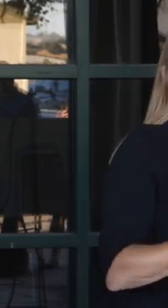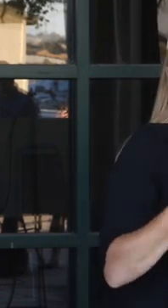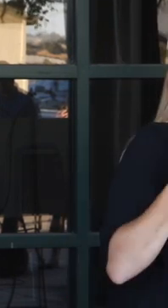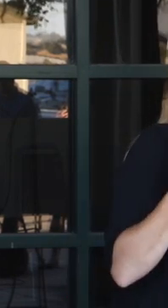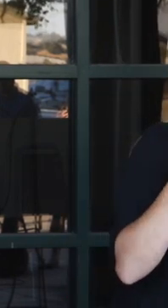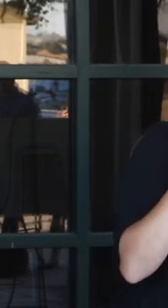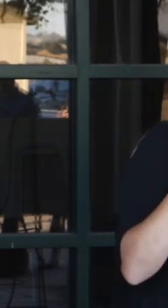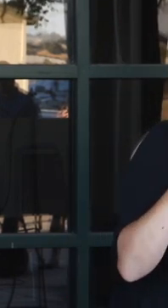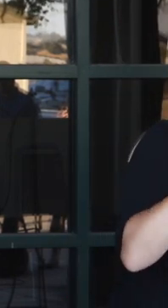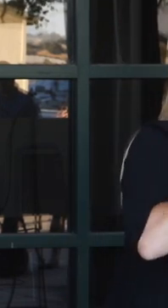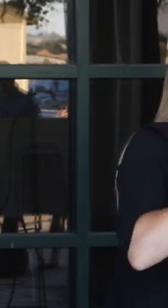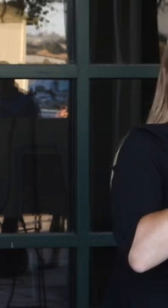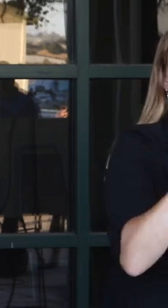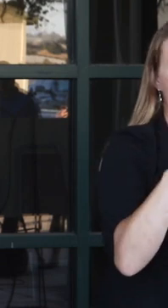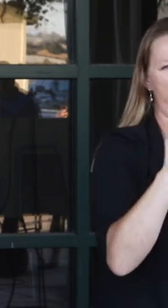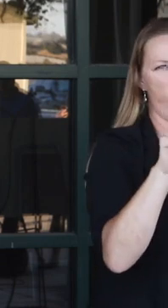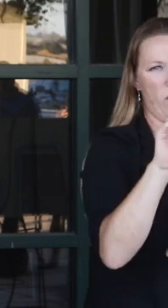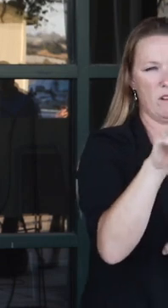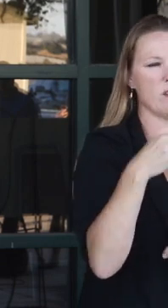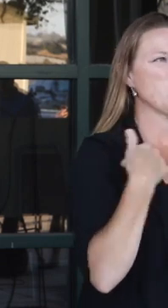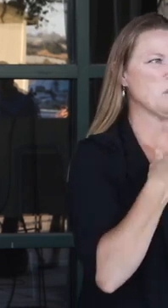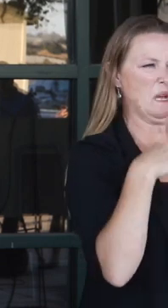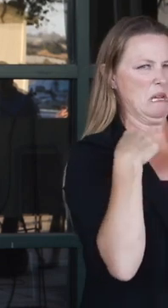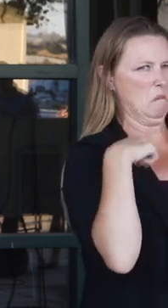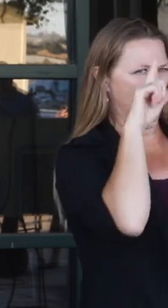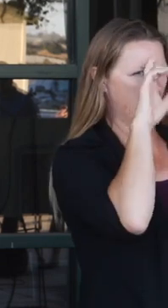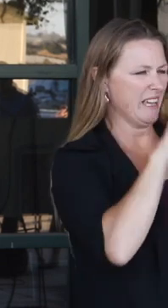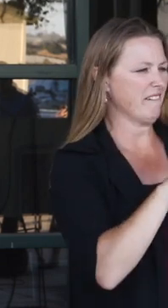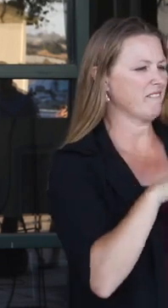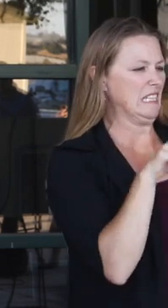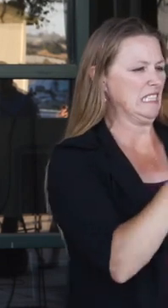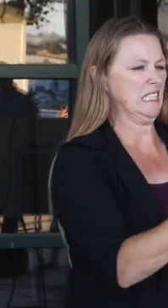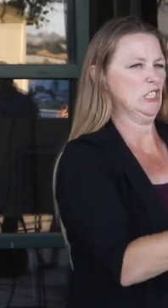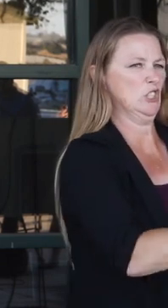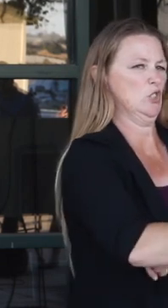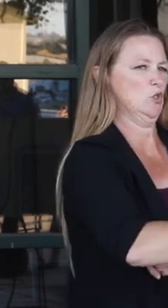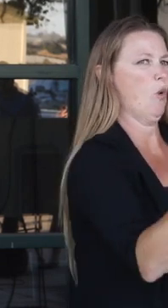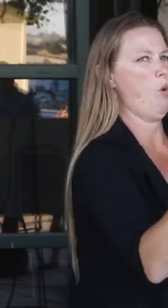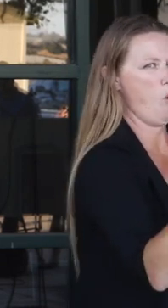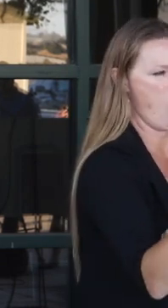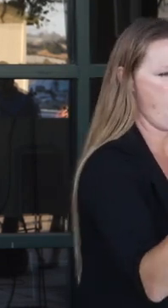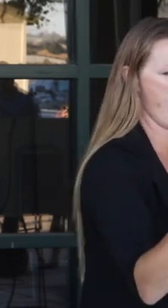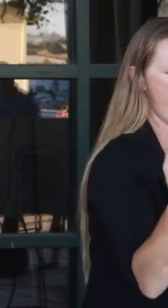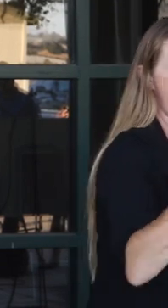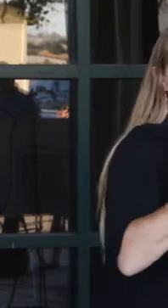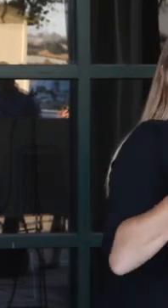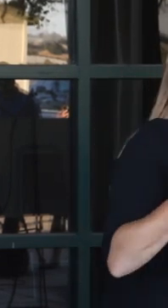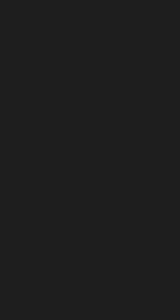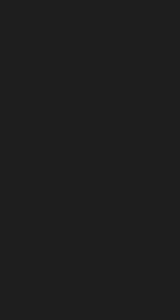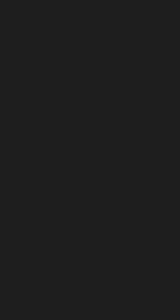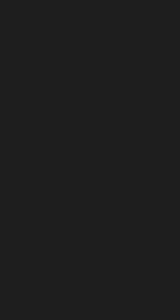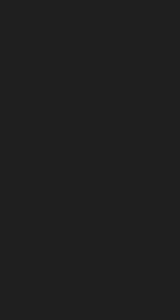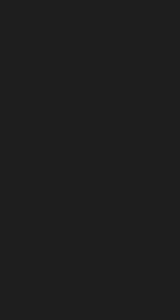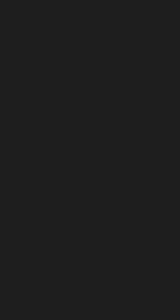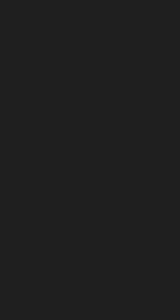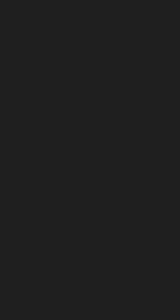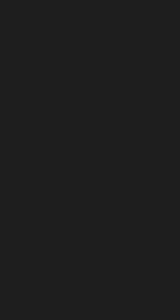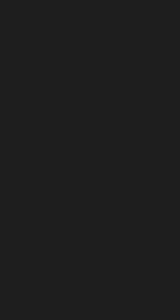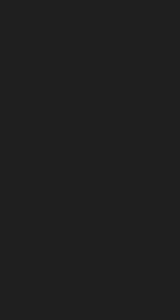in a commercial burglary that occurred the day before the deputy shooting in the city of San Luis Obispo.